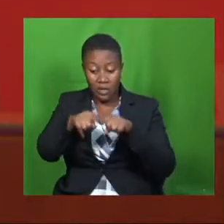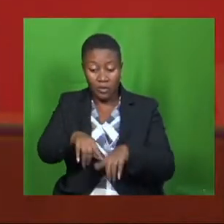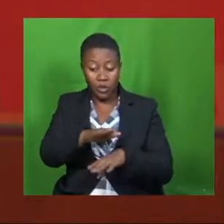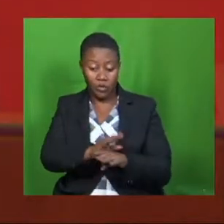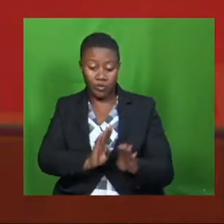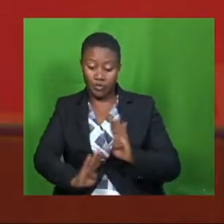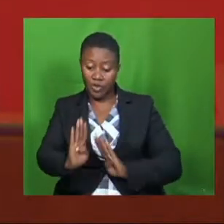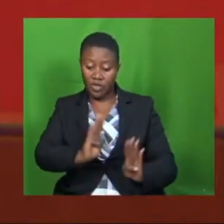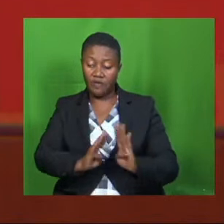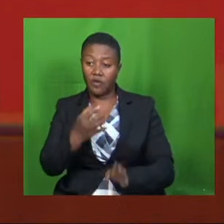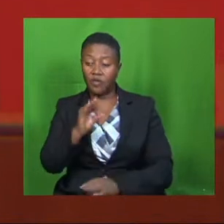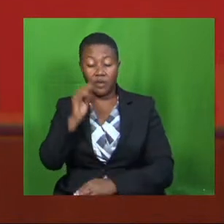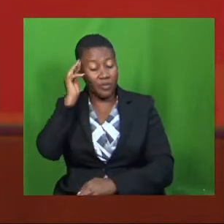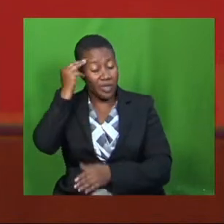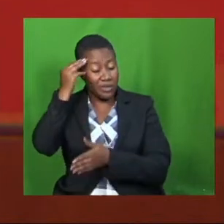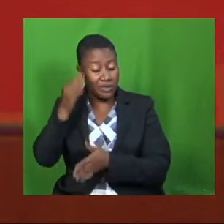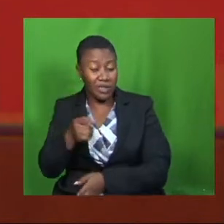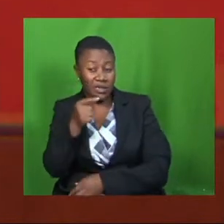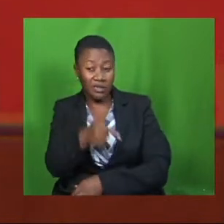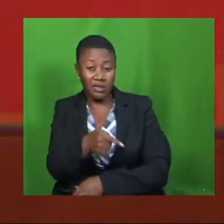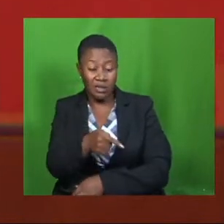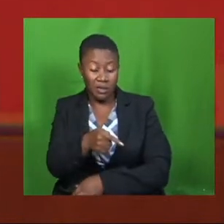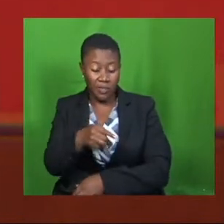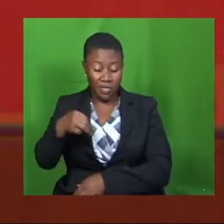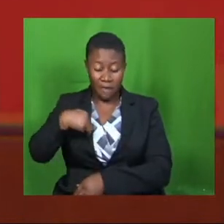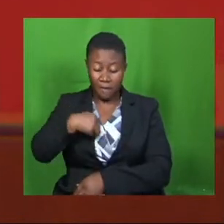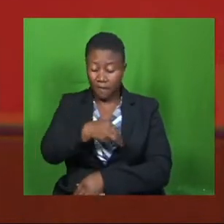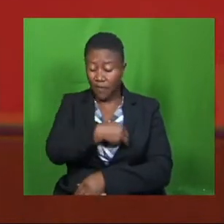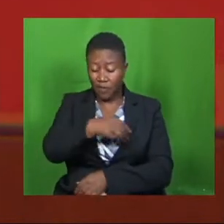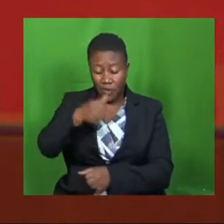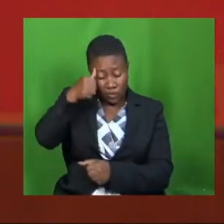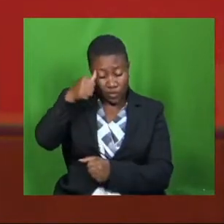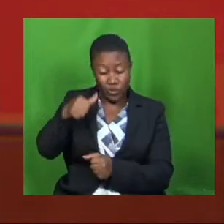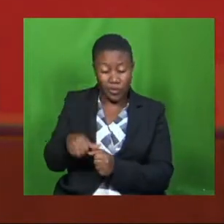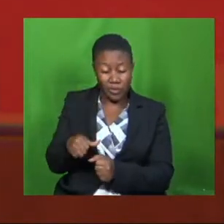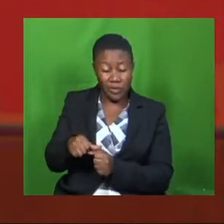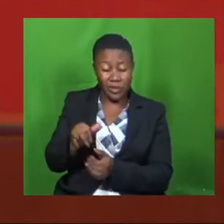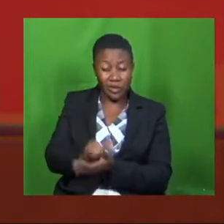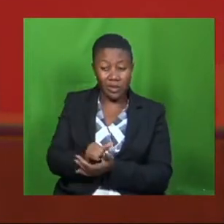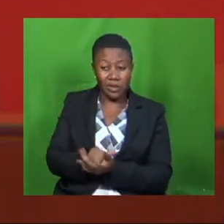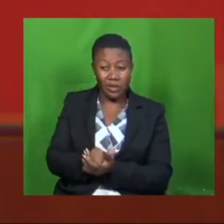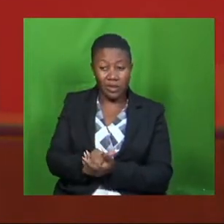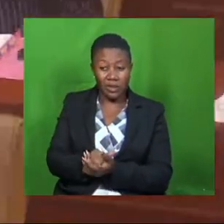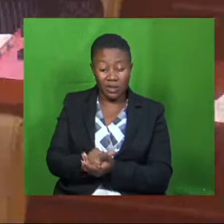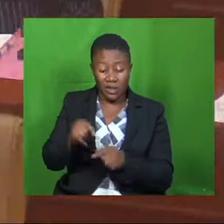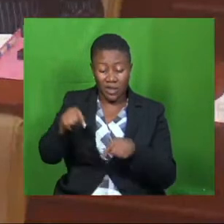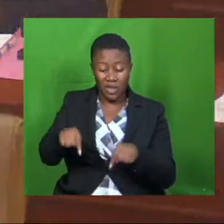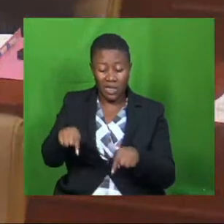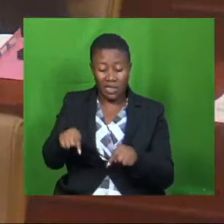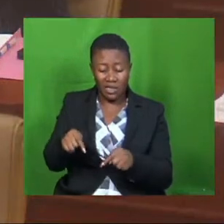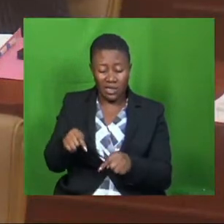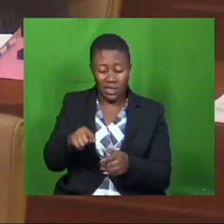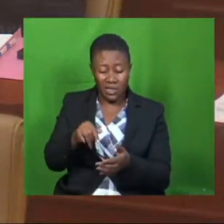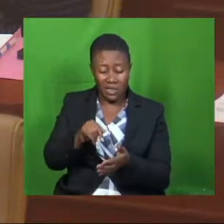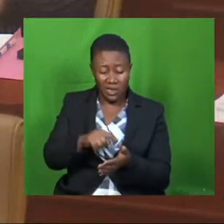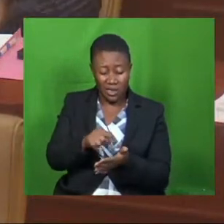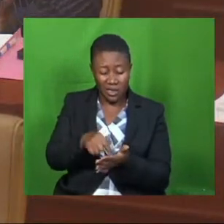opportunity to do the allotment. And so the Minister for Finance was allotted